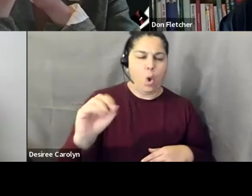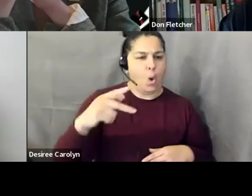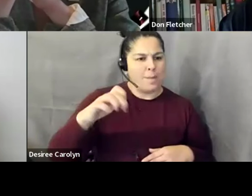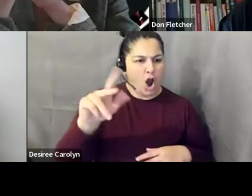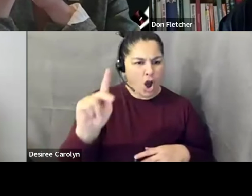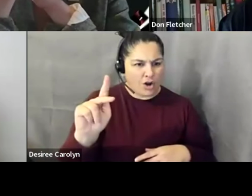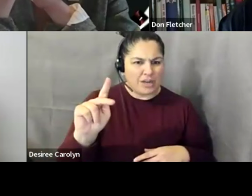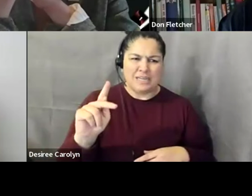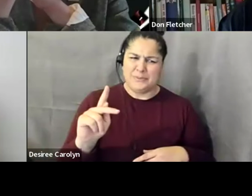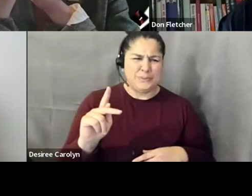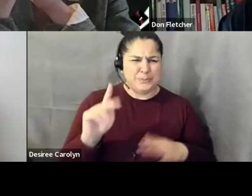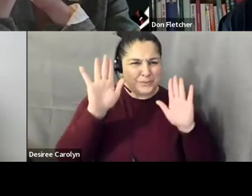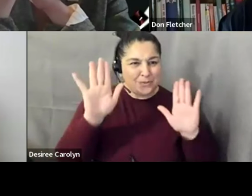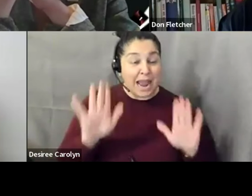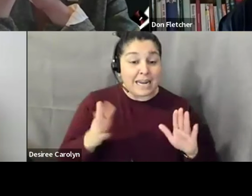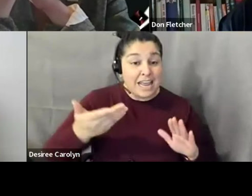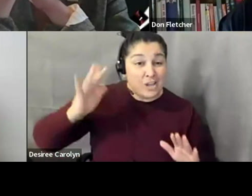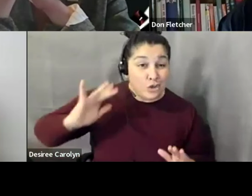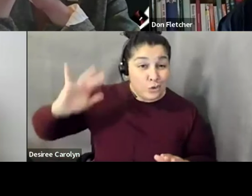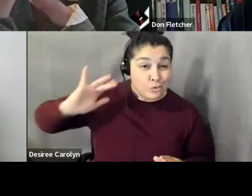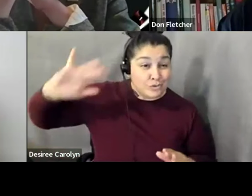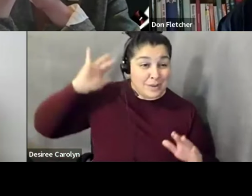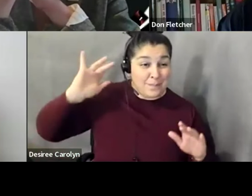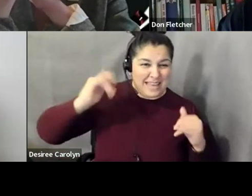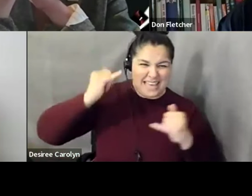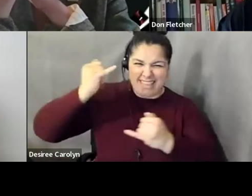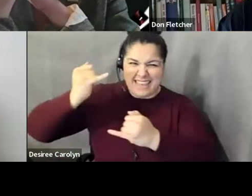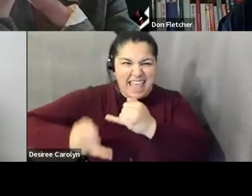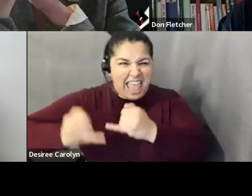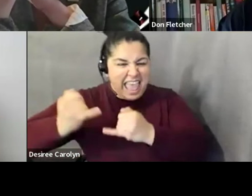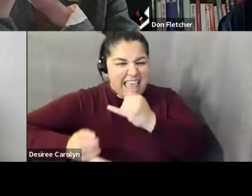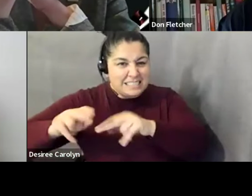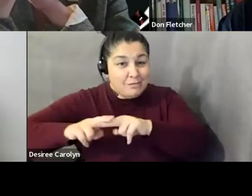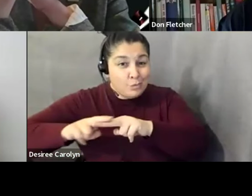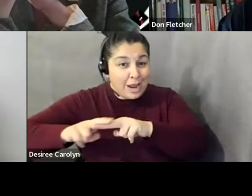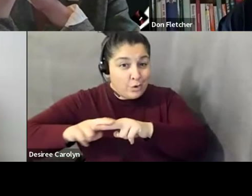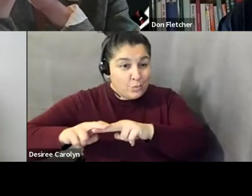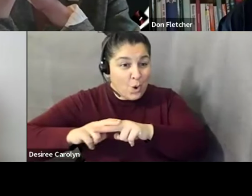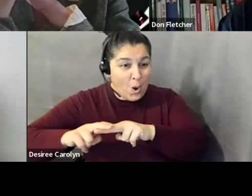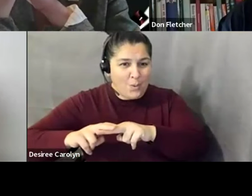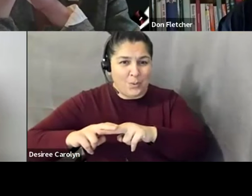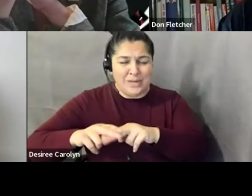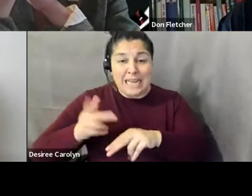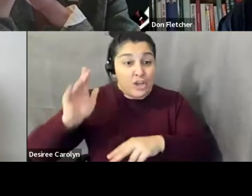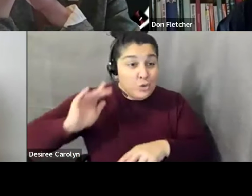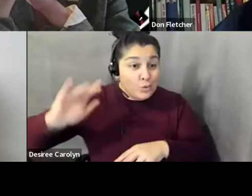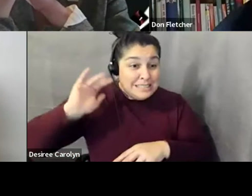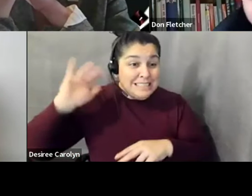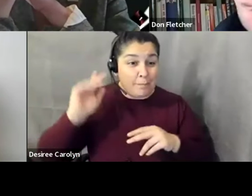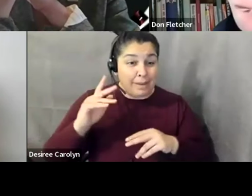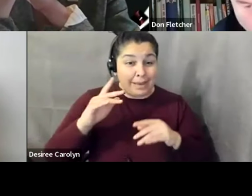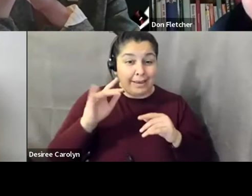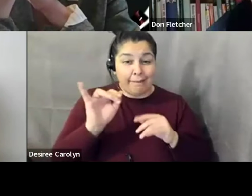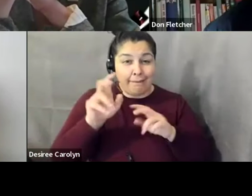used to be the end of the rail line in DC, a revived amusement park. And it's just charming, just a great, great place to